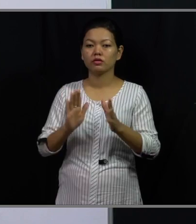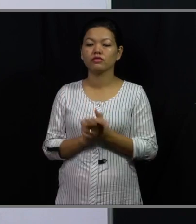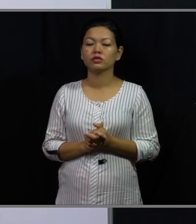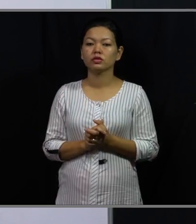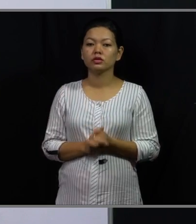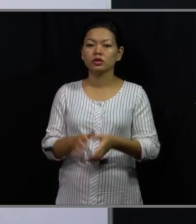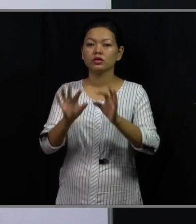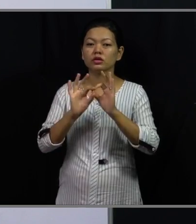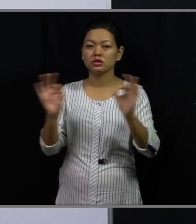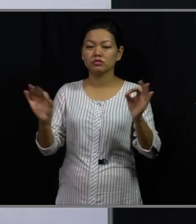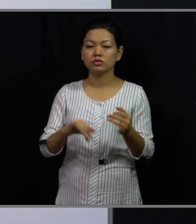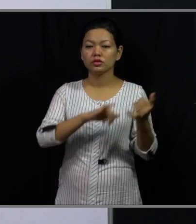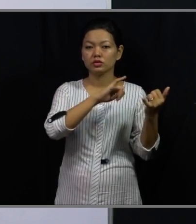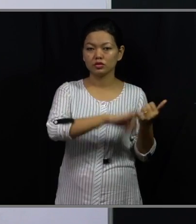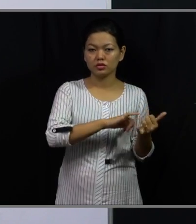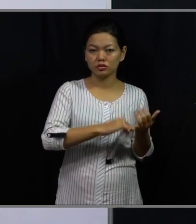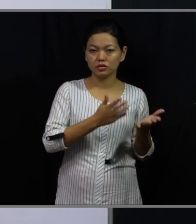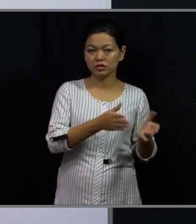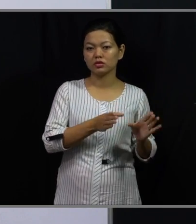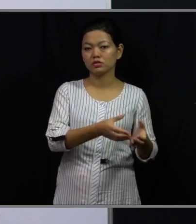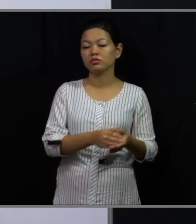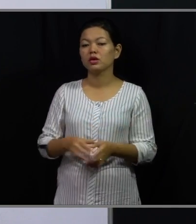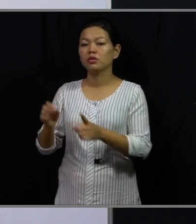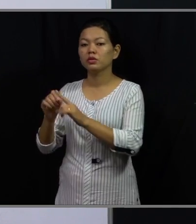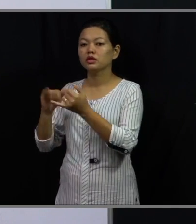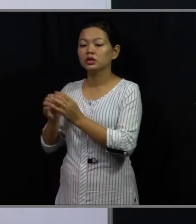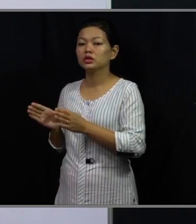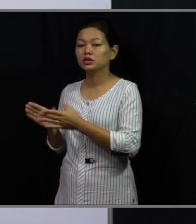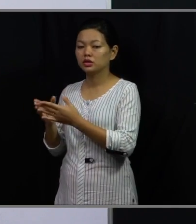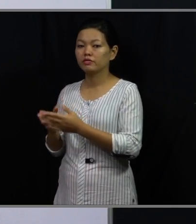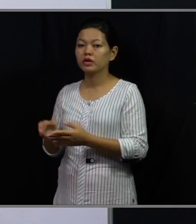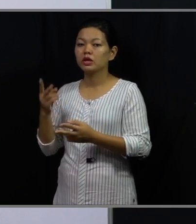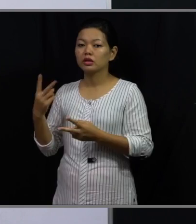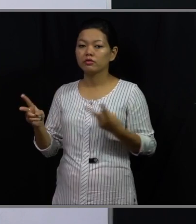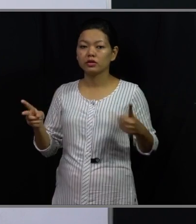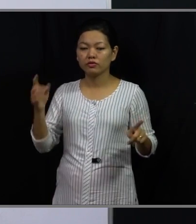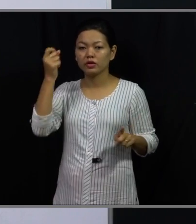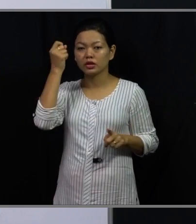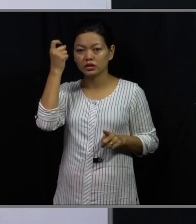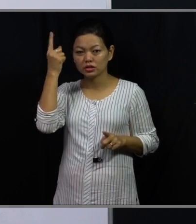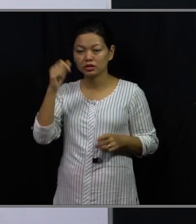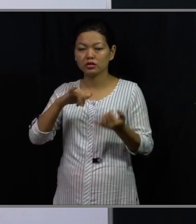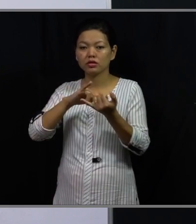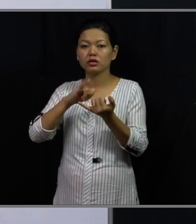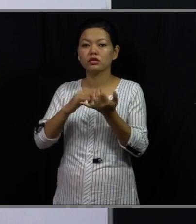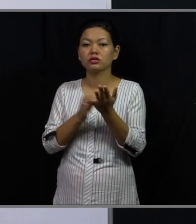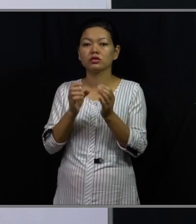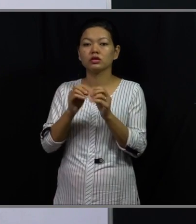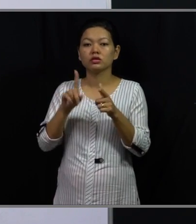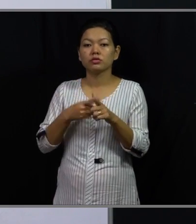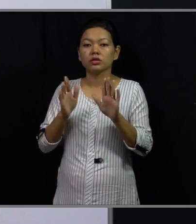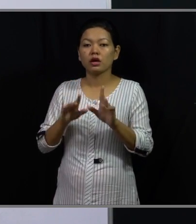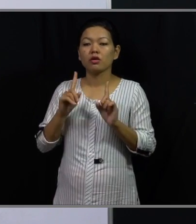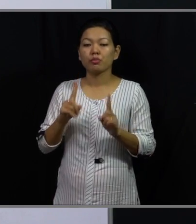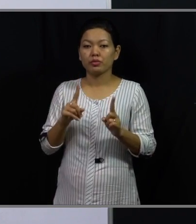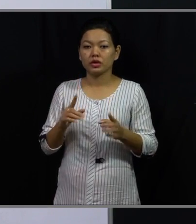okay, sociology and political science, even though they might have a different perspective or different subject matter, okay, but